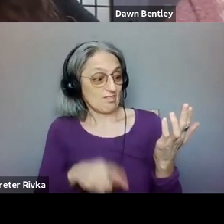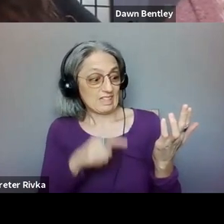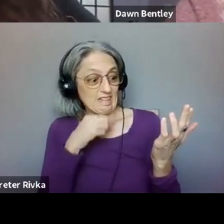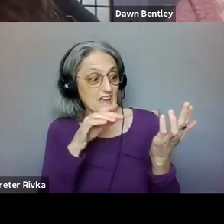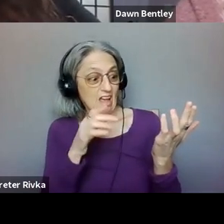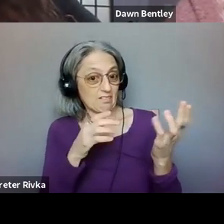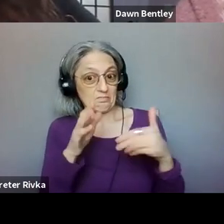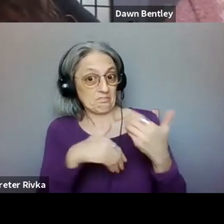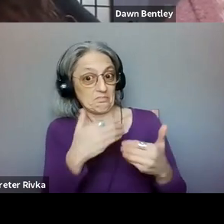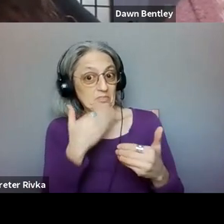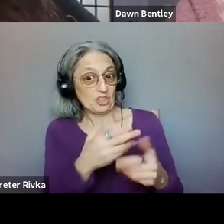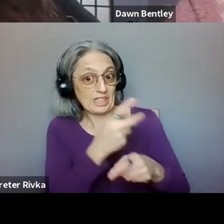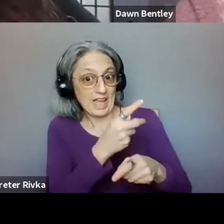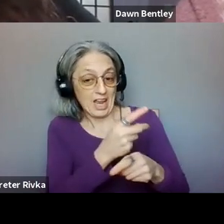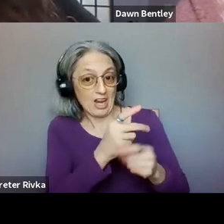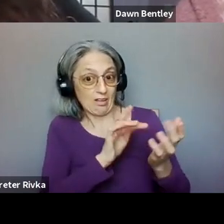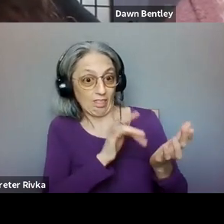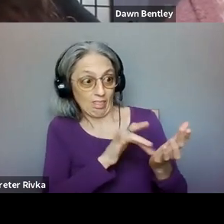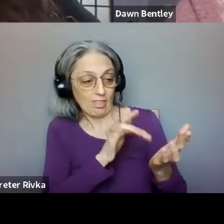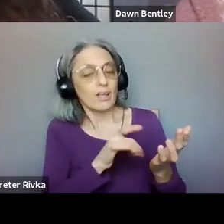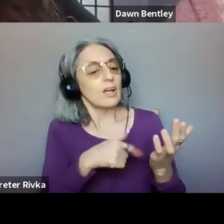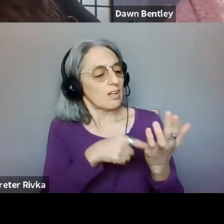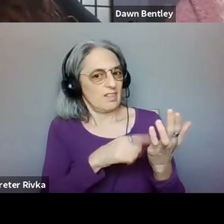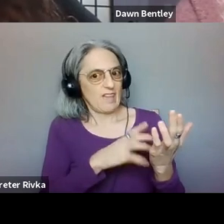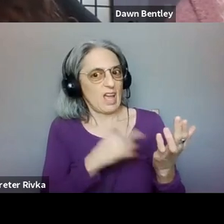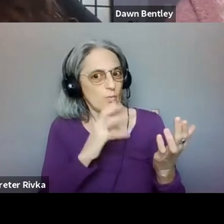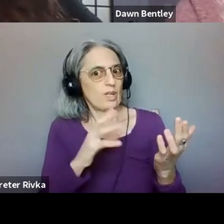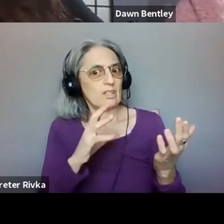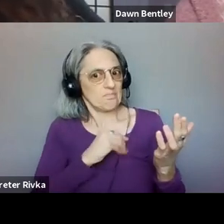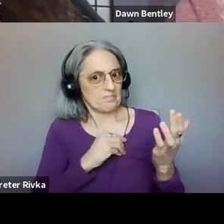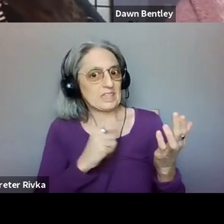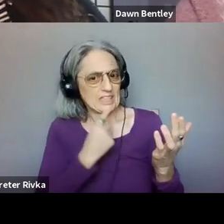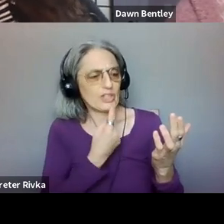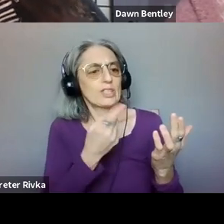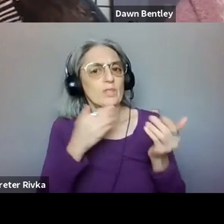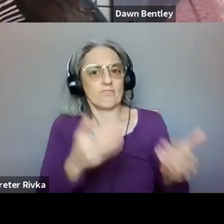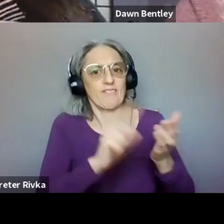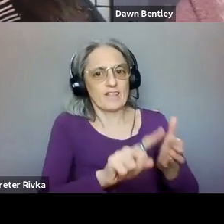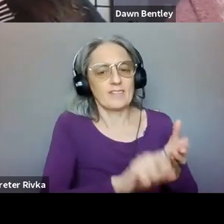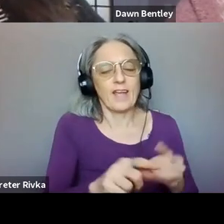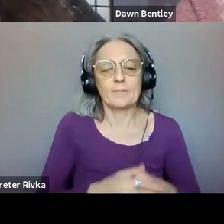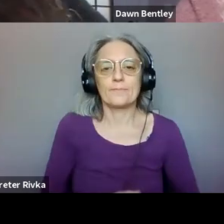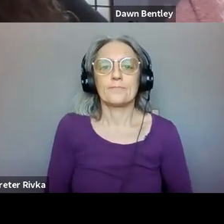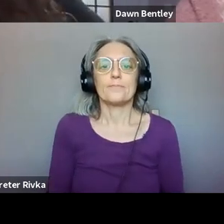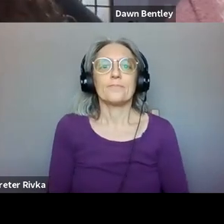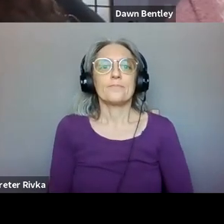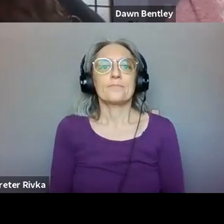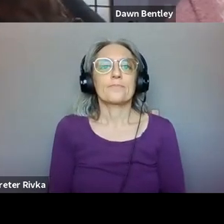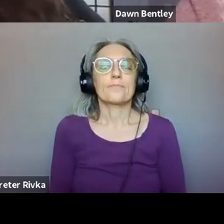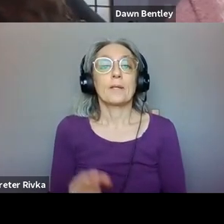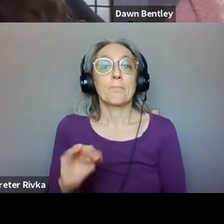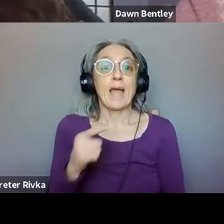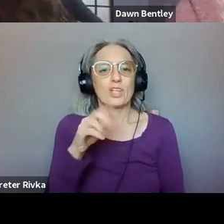get to the bottom of that. And once again, Maggie, this is what you guys do a lot. Yeah, so we